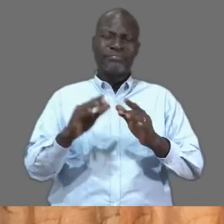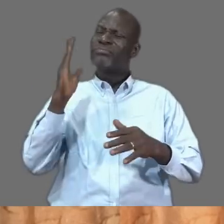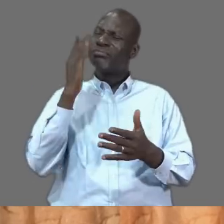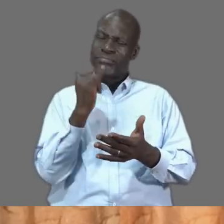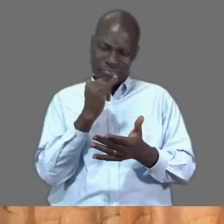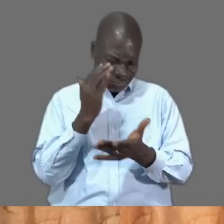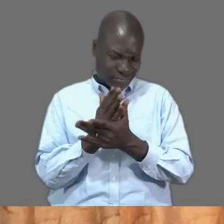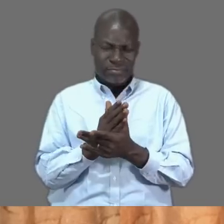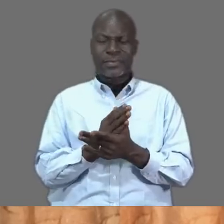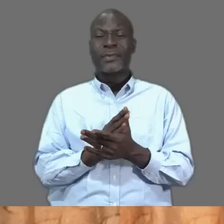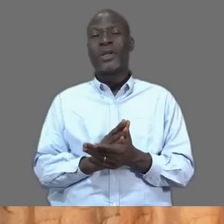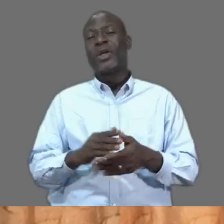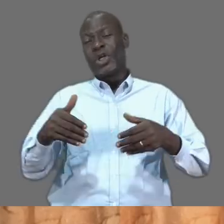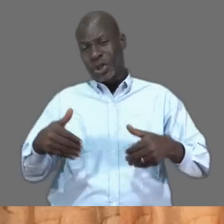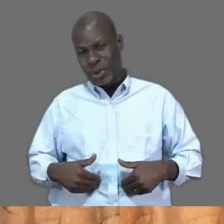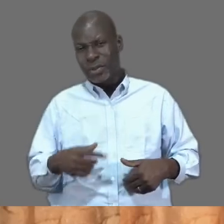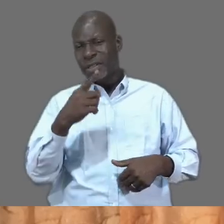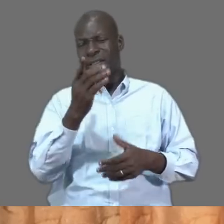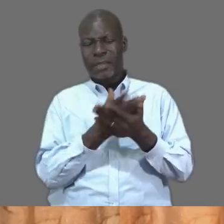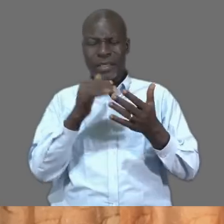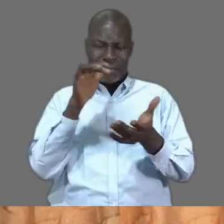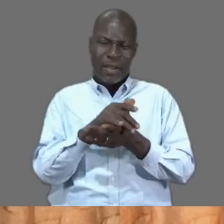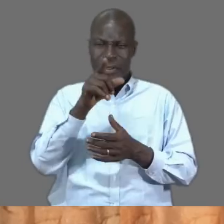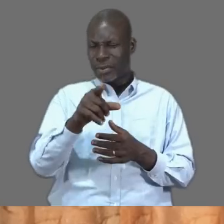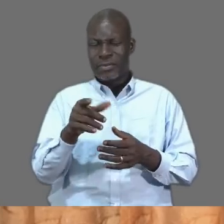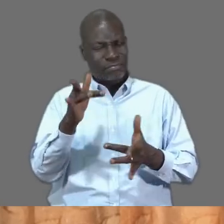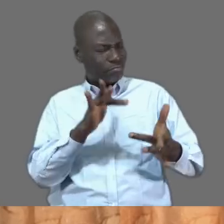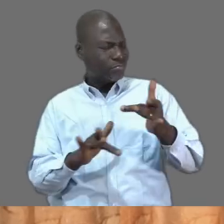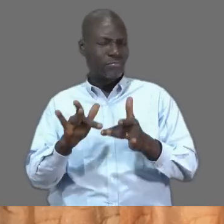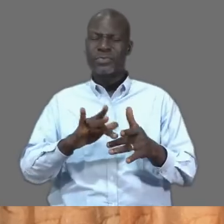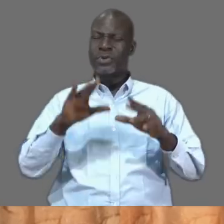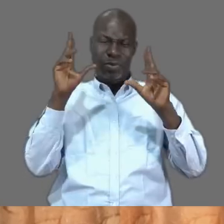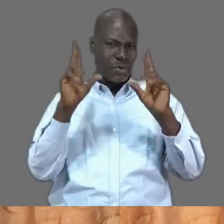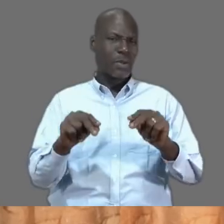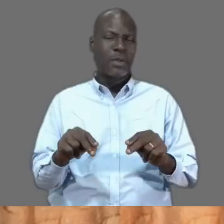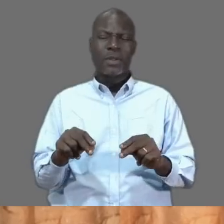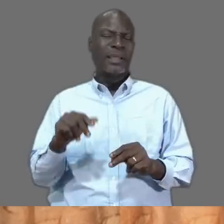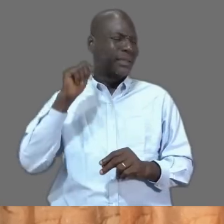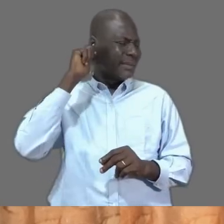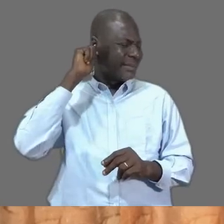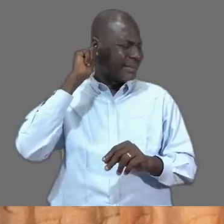enka baba a wa a obi so be ware wo no enkɔtwe mpena nipa ya so